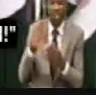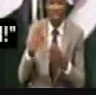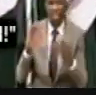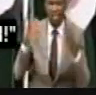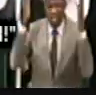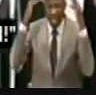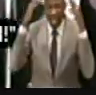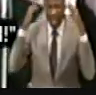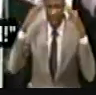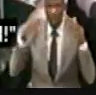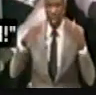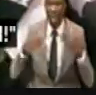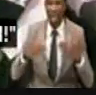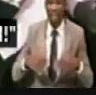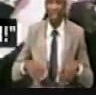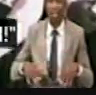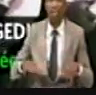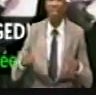showers.